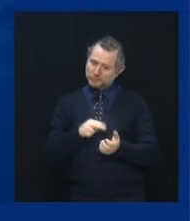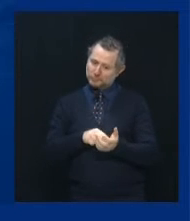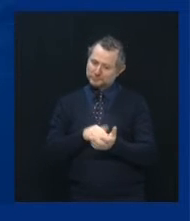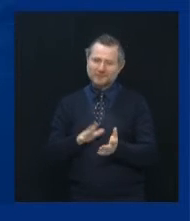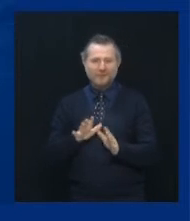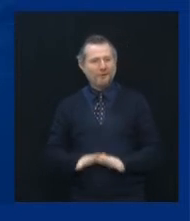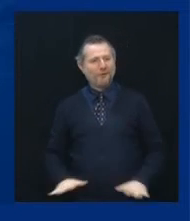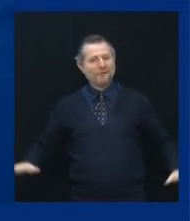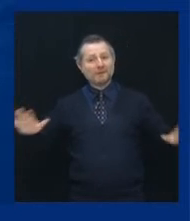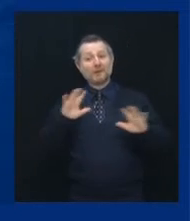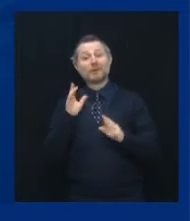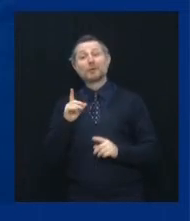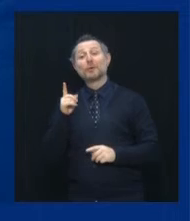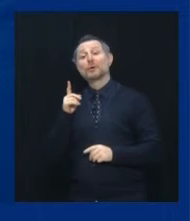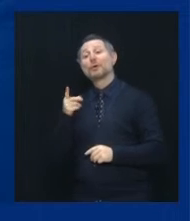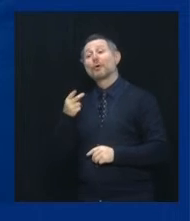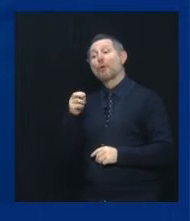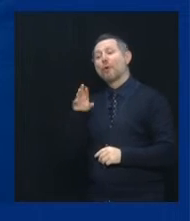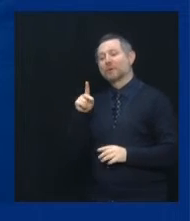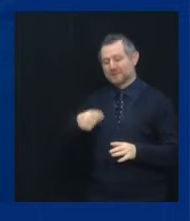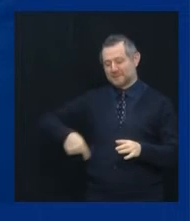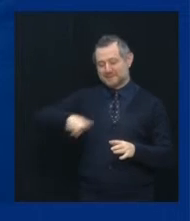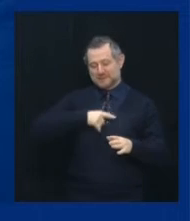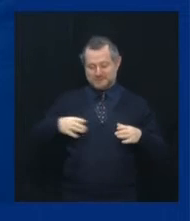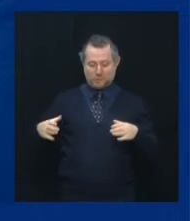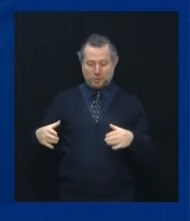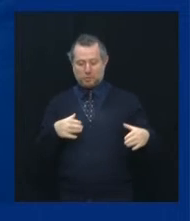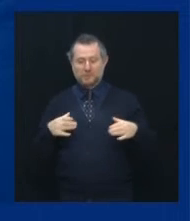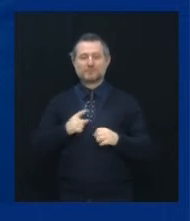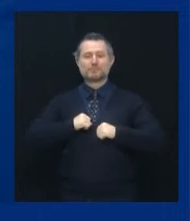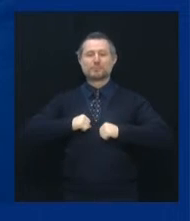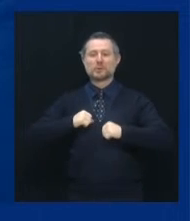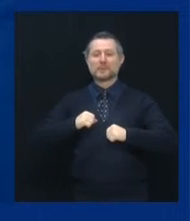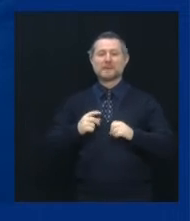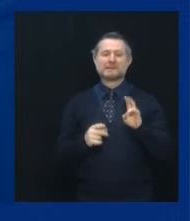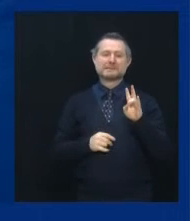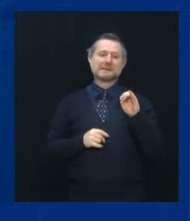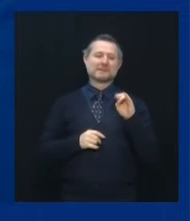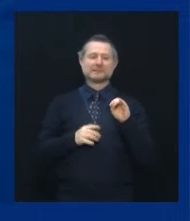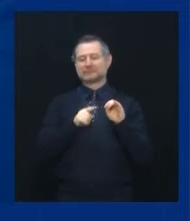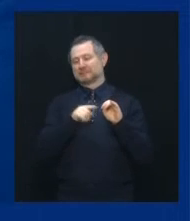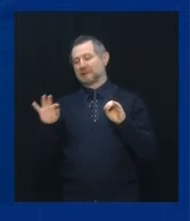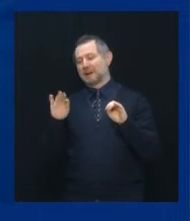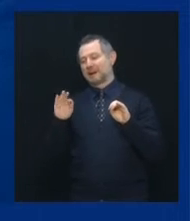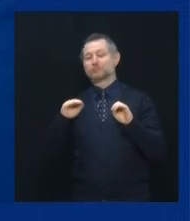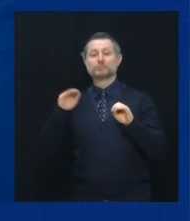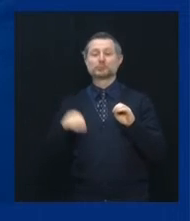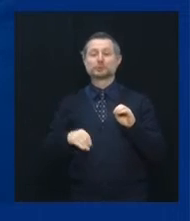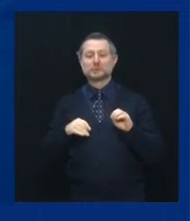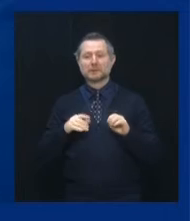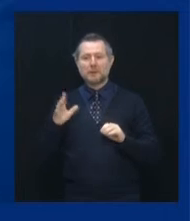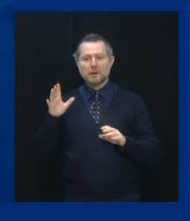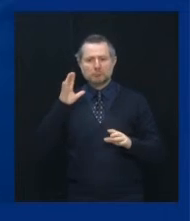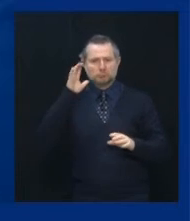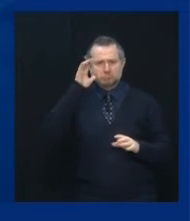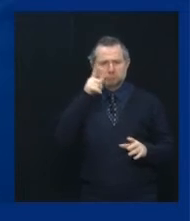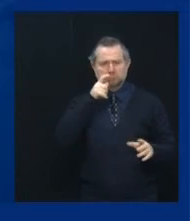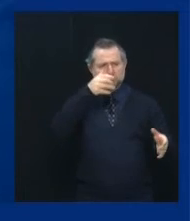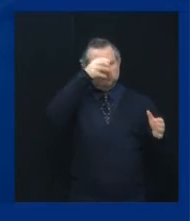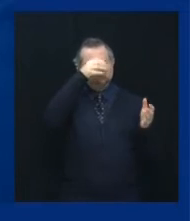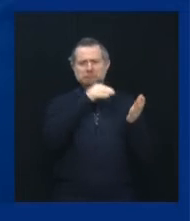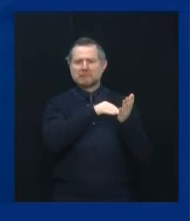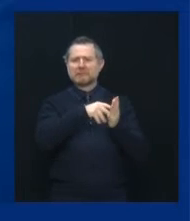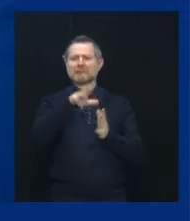Herd immunity is somewhere between 70 to 90. If you listen to the experts, if you listen to the Dr. Fauci's of the